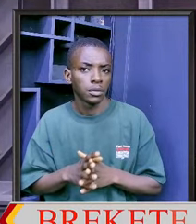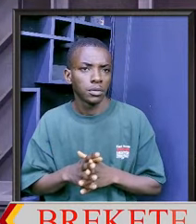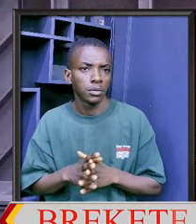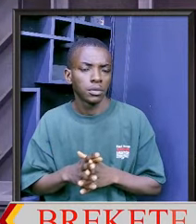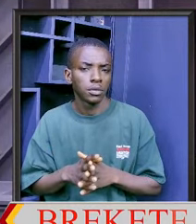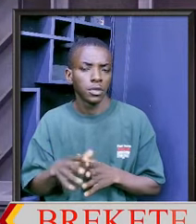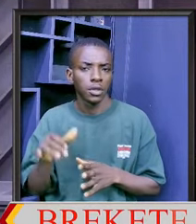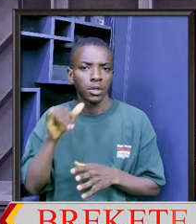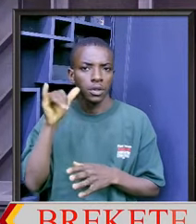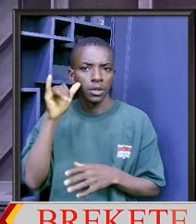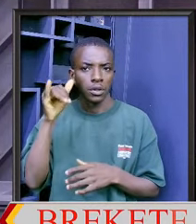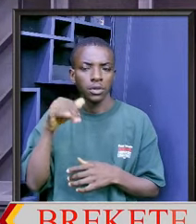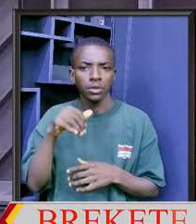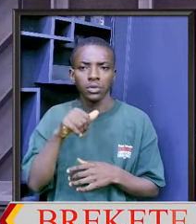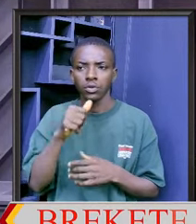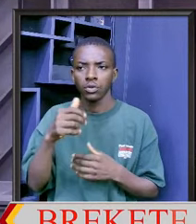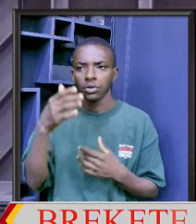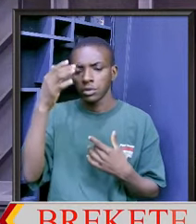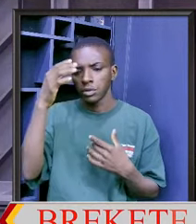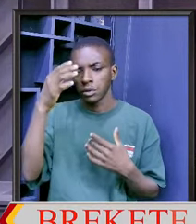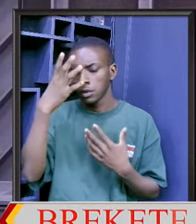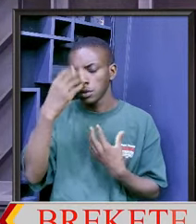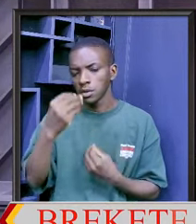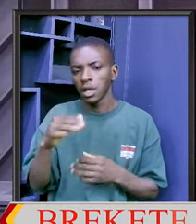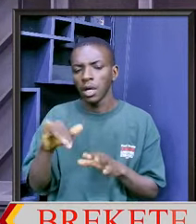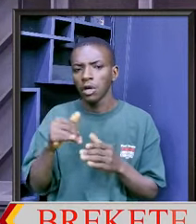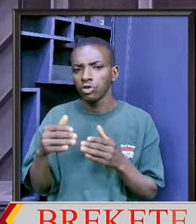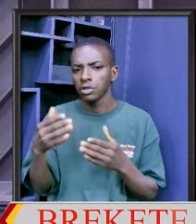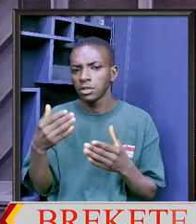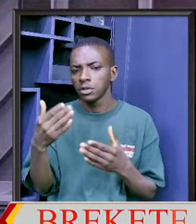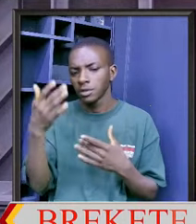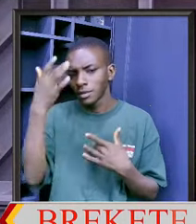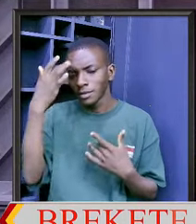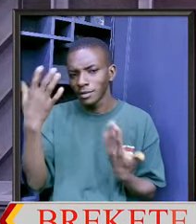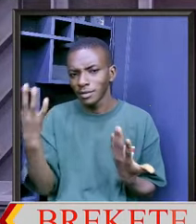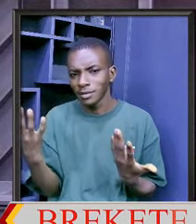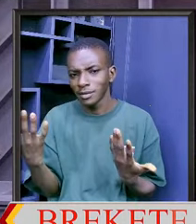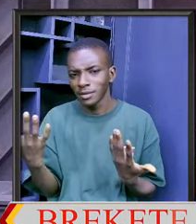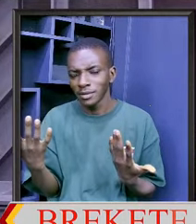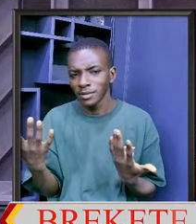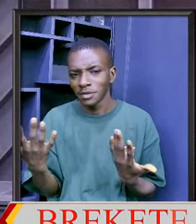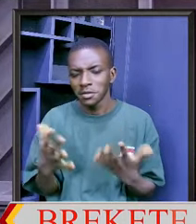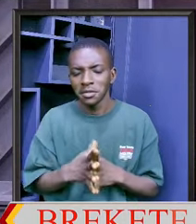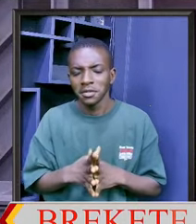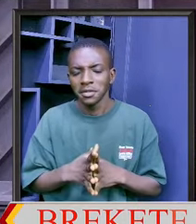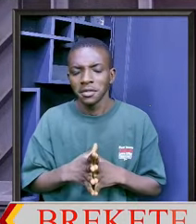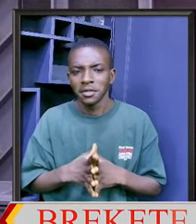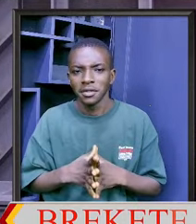Serious, and yesterday we didn't sleep. How the sickness they do?